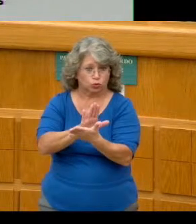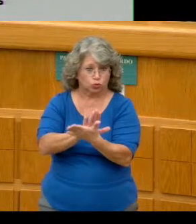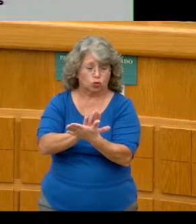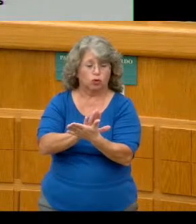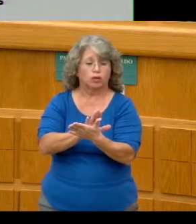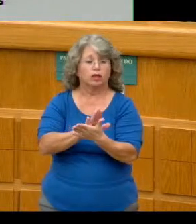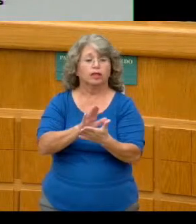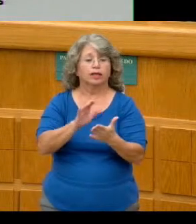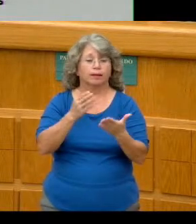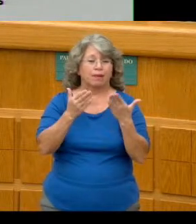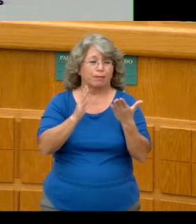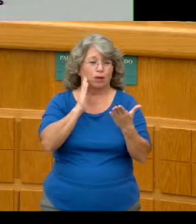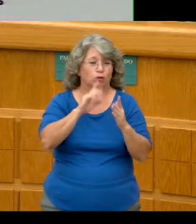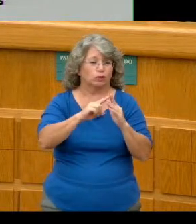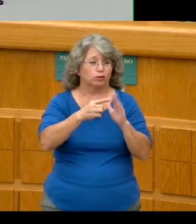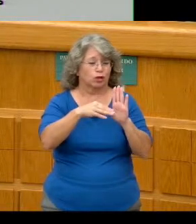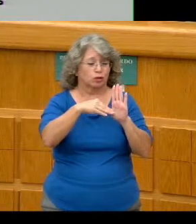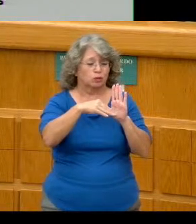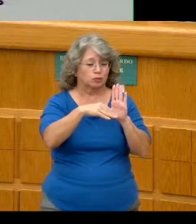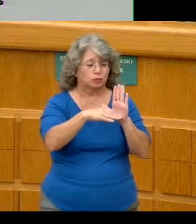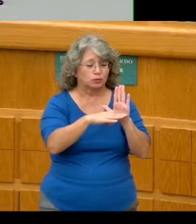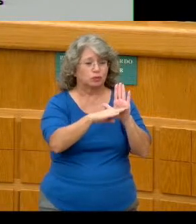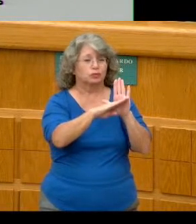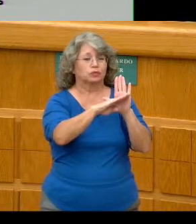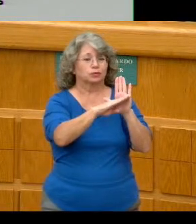this will start to curve upwards in the future.